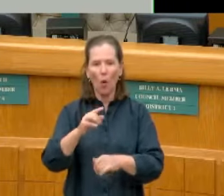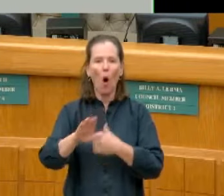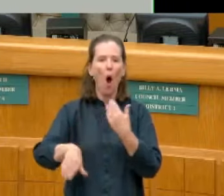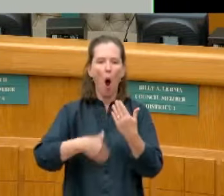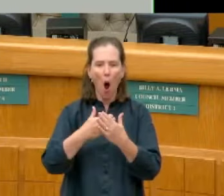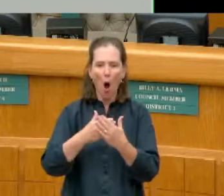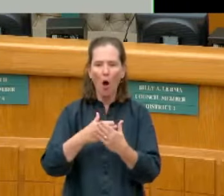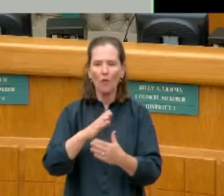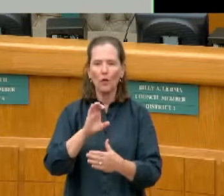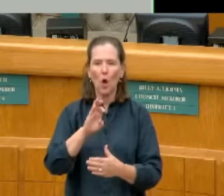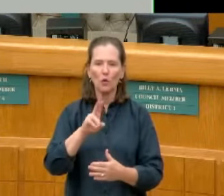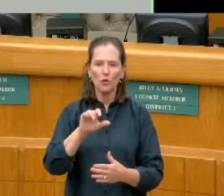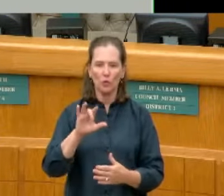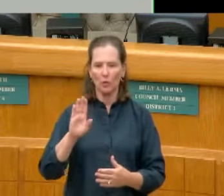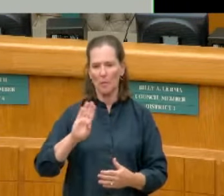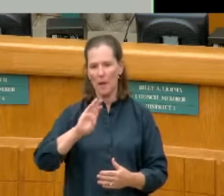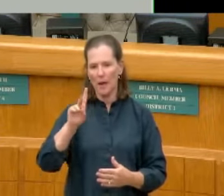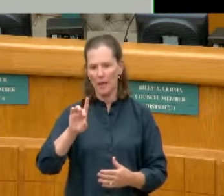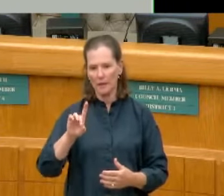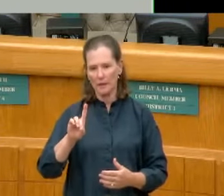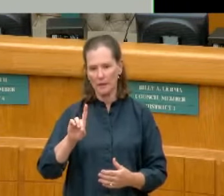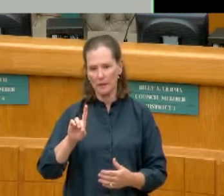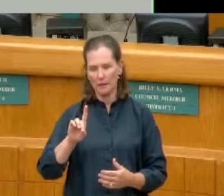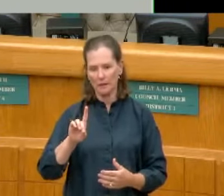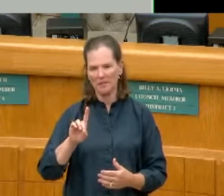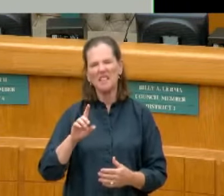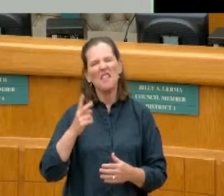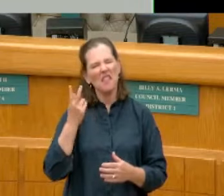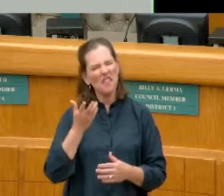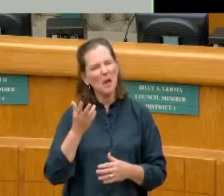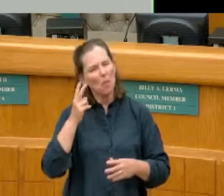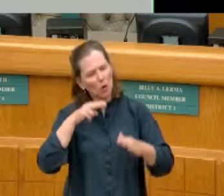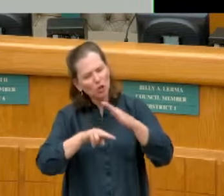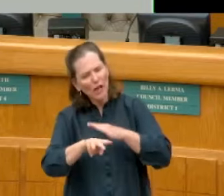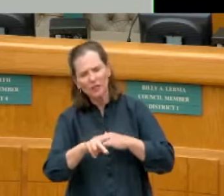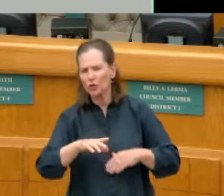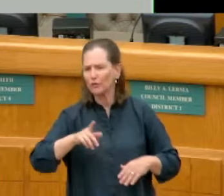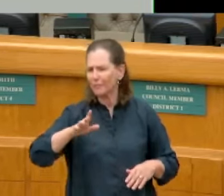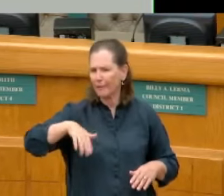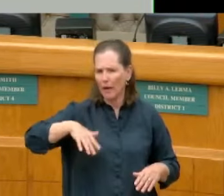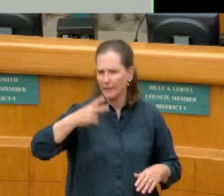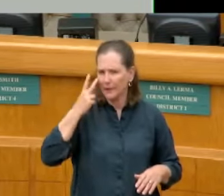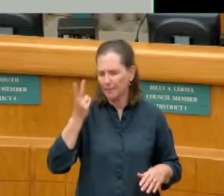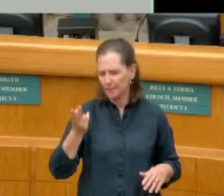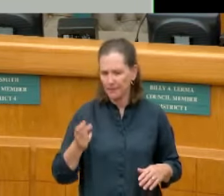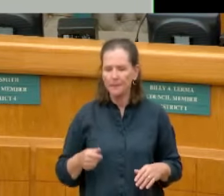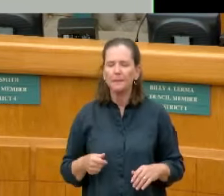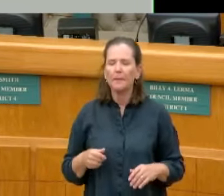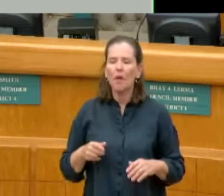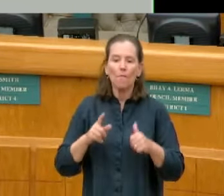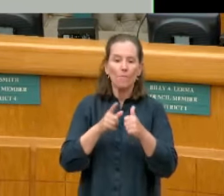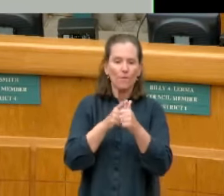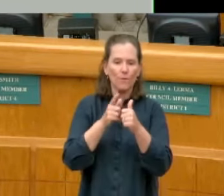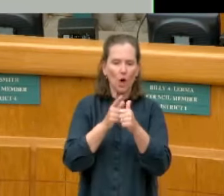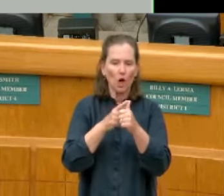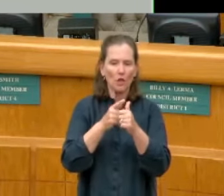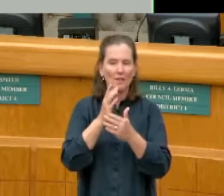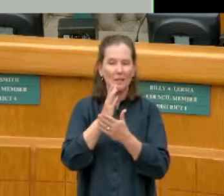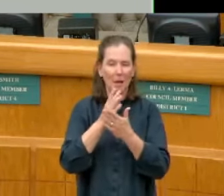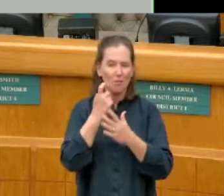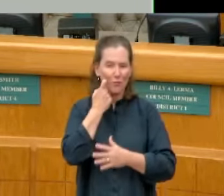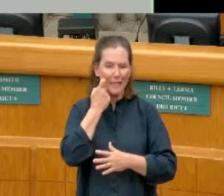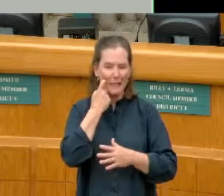provide projections that you haven't seen yet. I want to start with talking about some of the coastal bend records that we've unfortunately hit